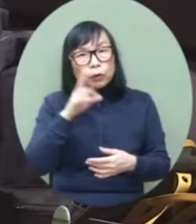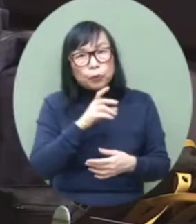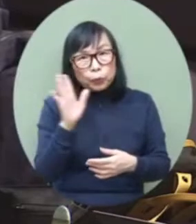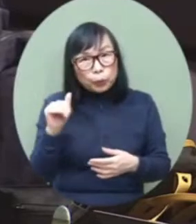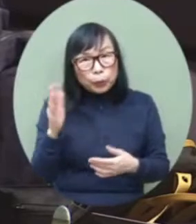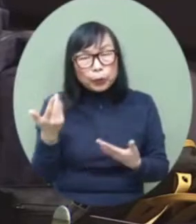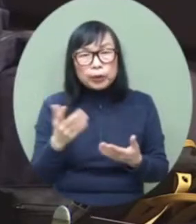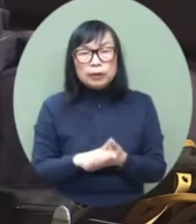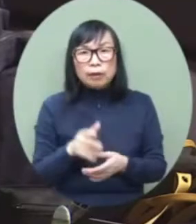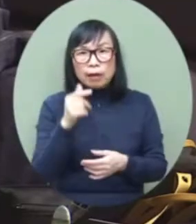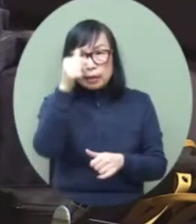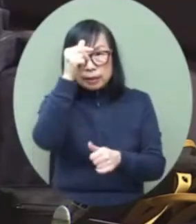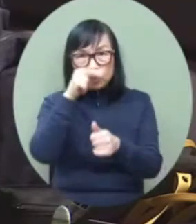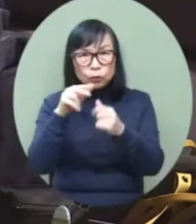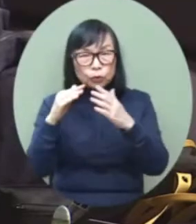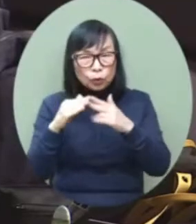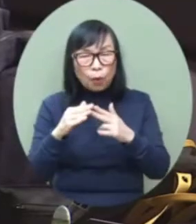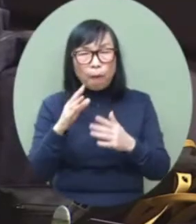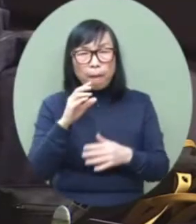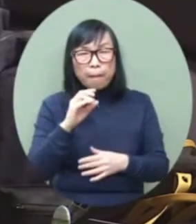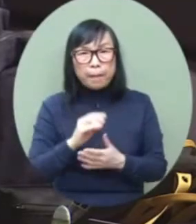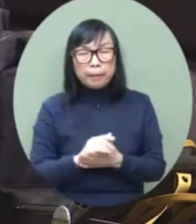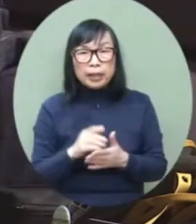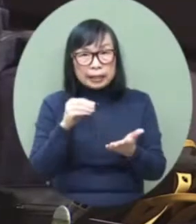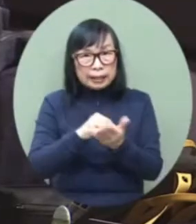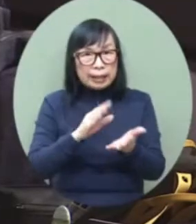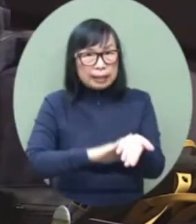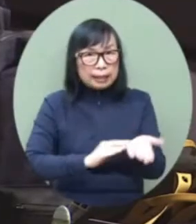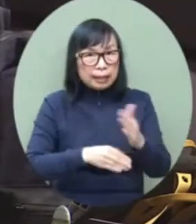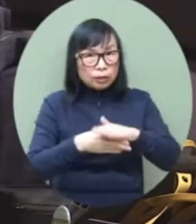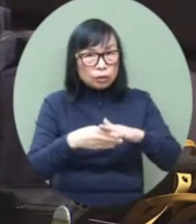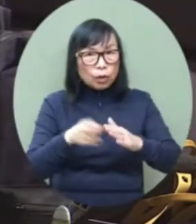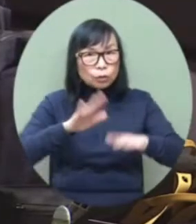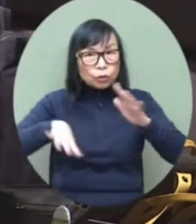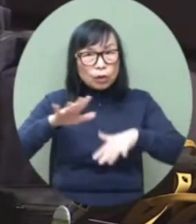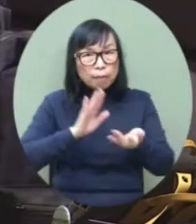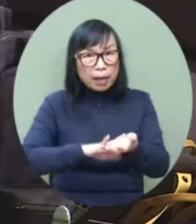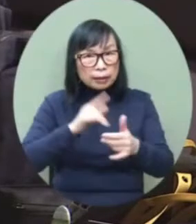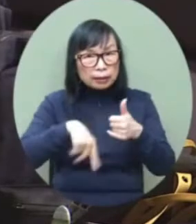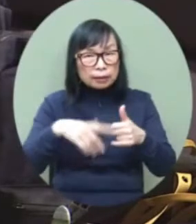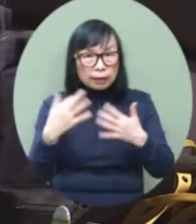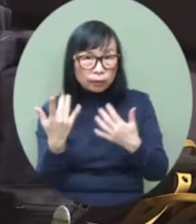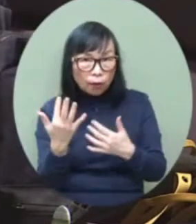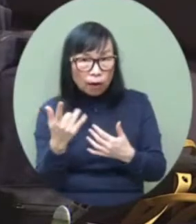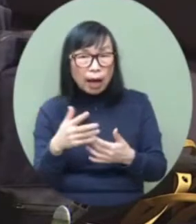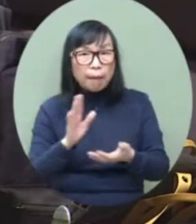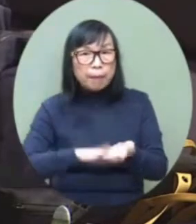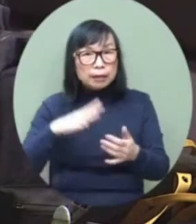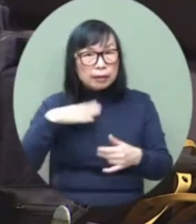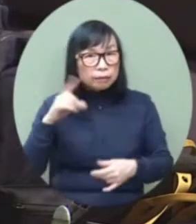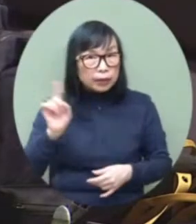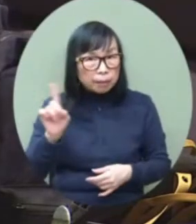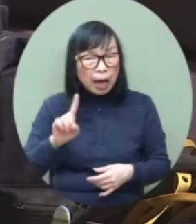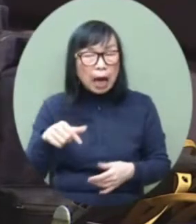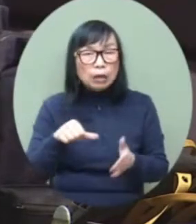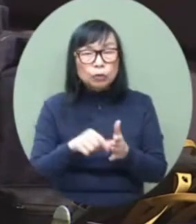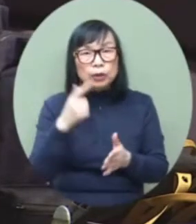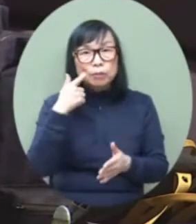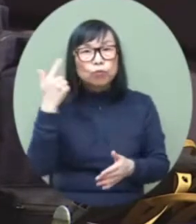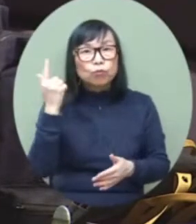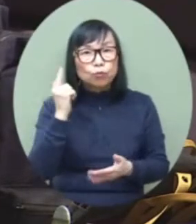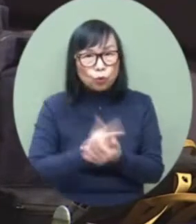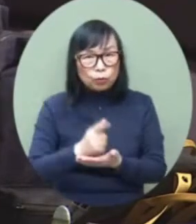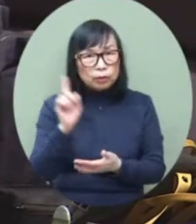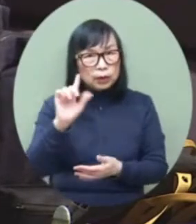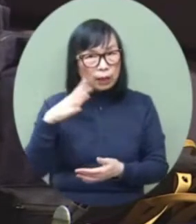free to leave home. The next question is for HA. So how many patients have you handled so far? What is their condition?